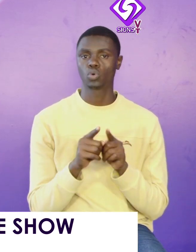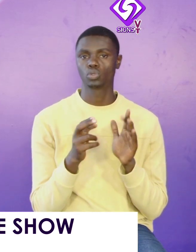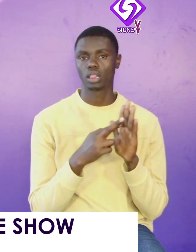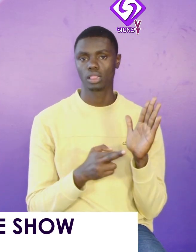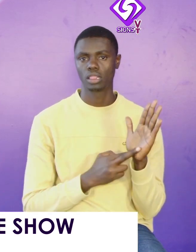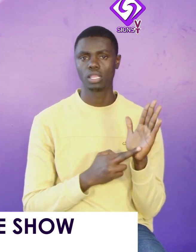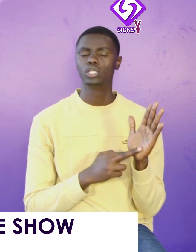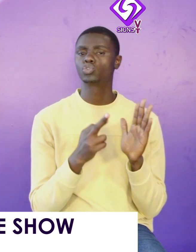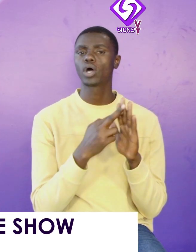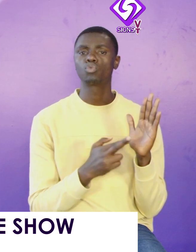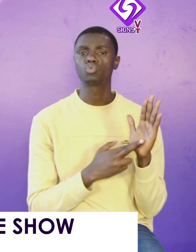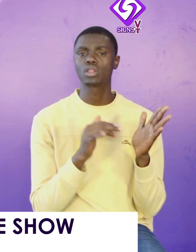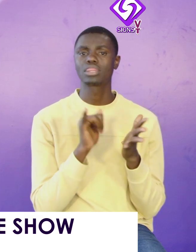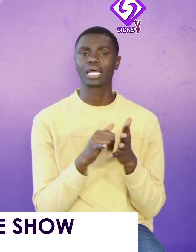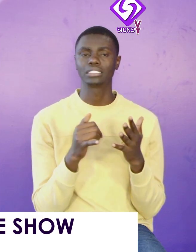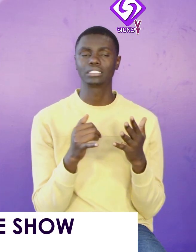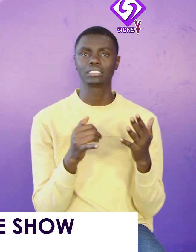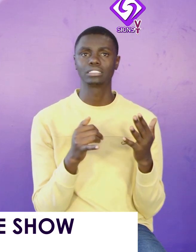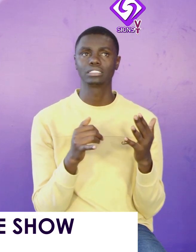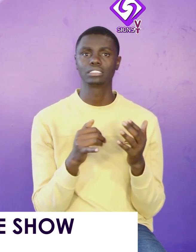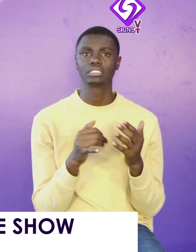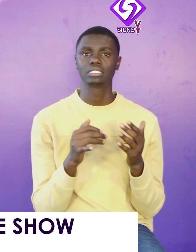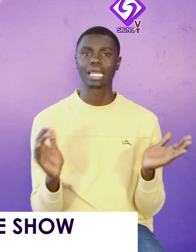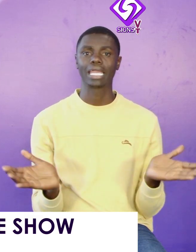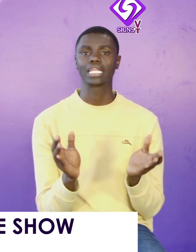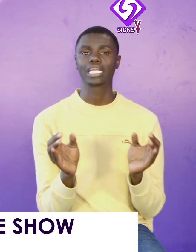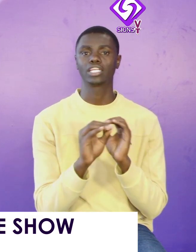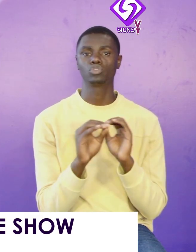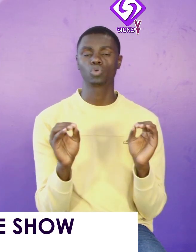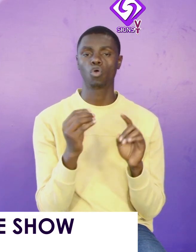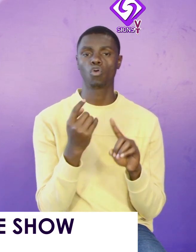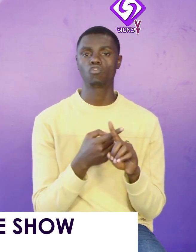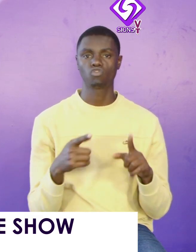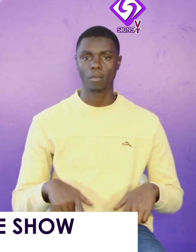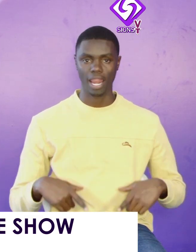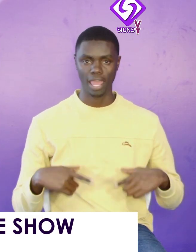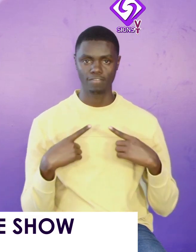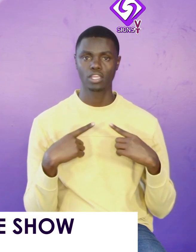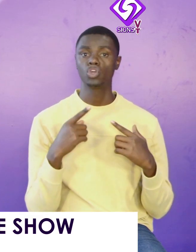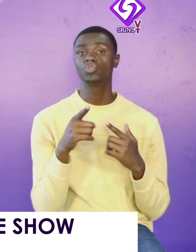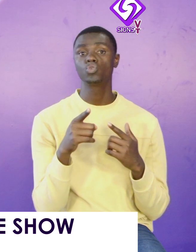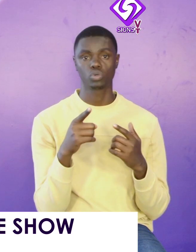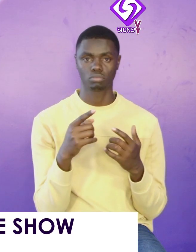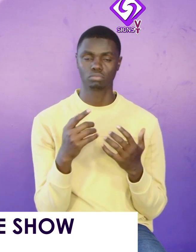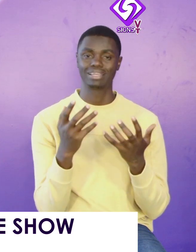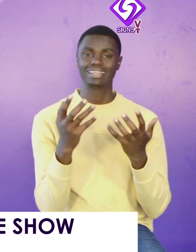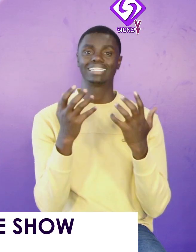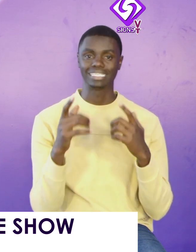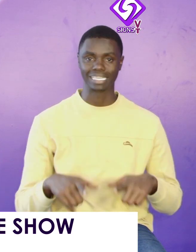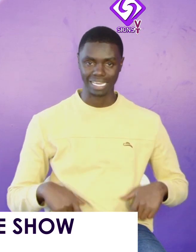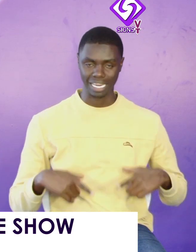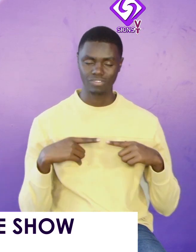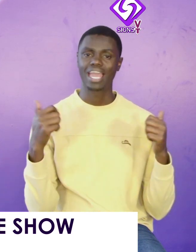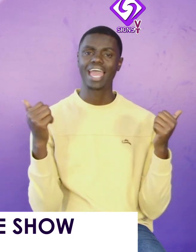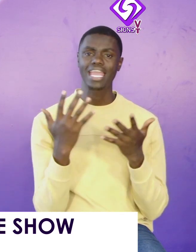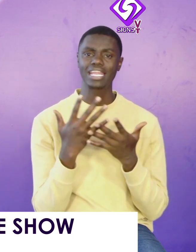life is deception. You deserve life. Anything that takes away life